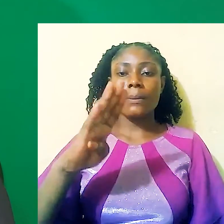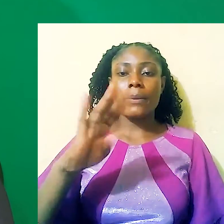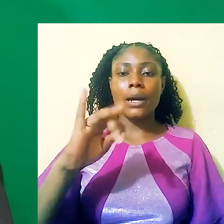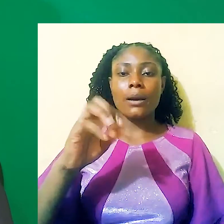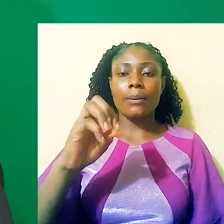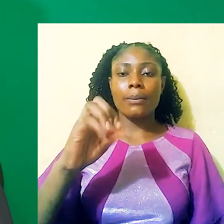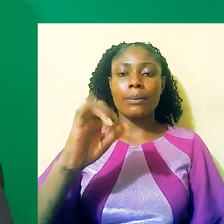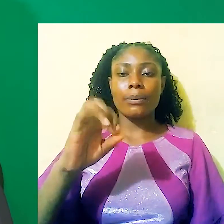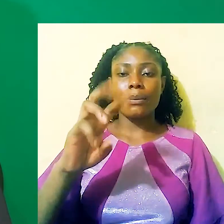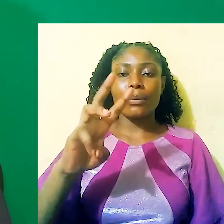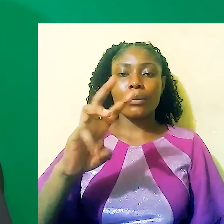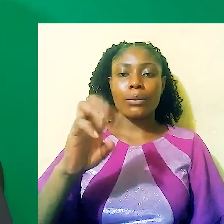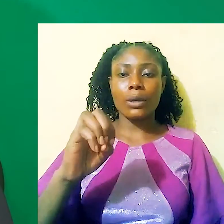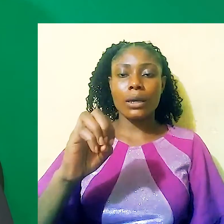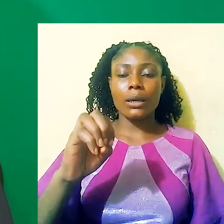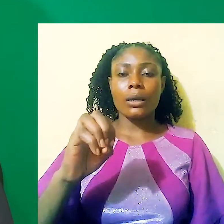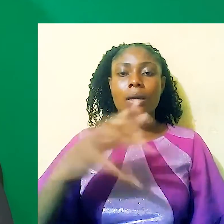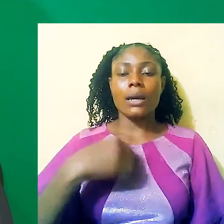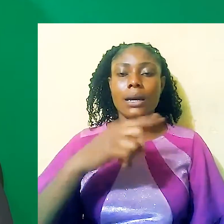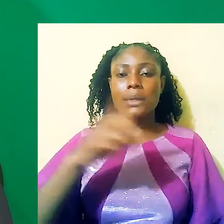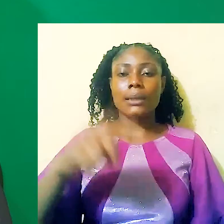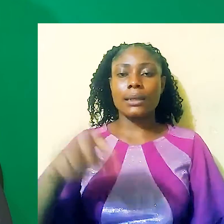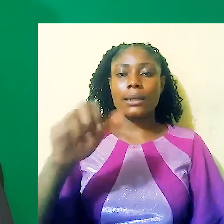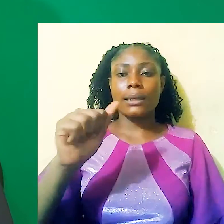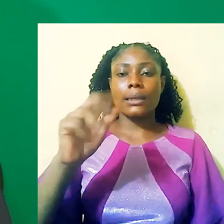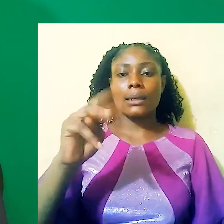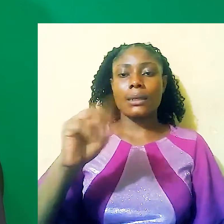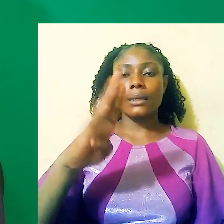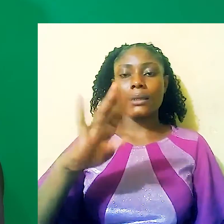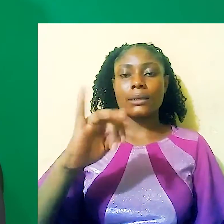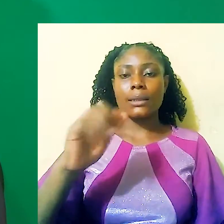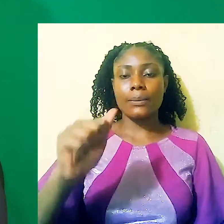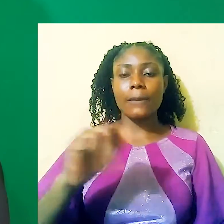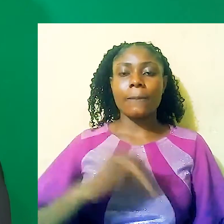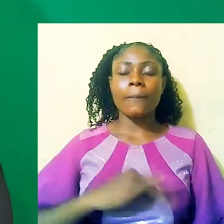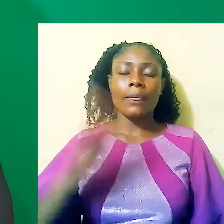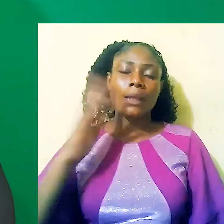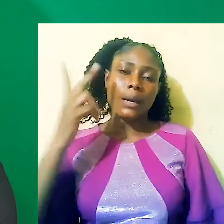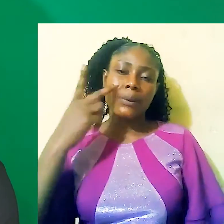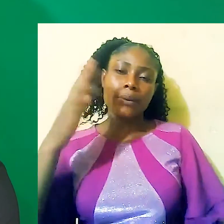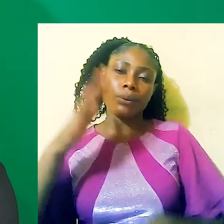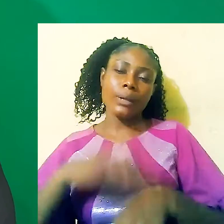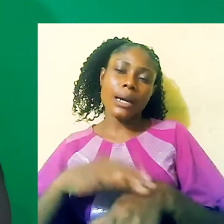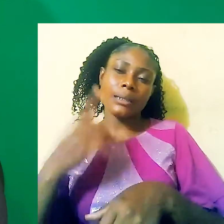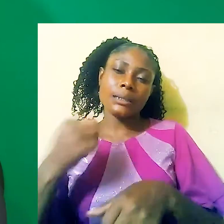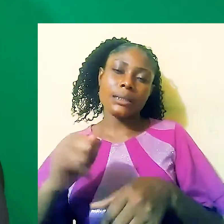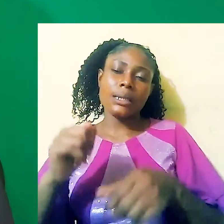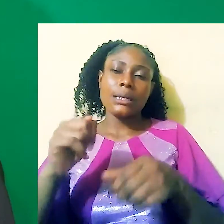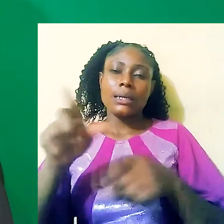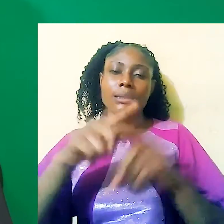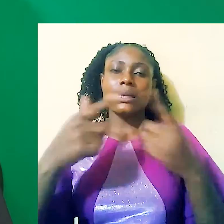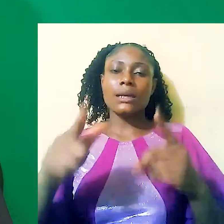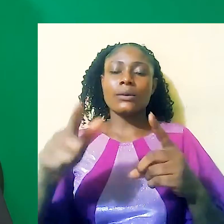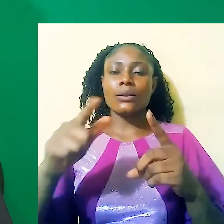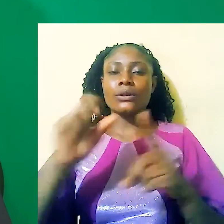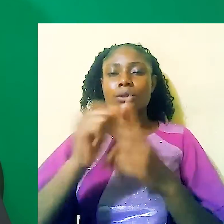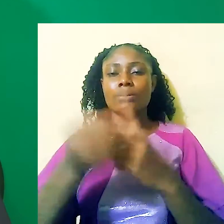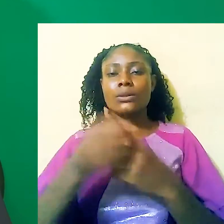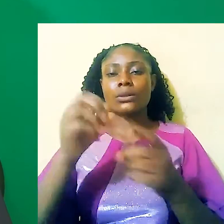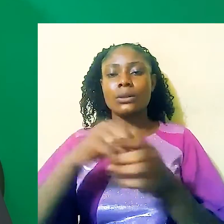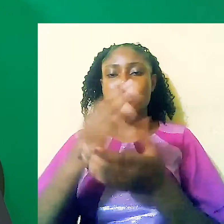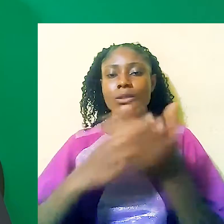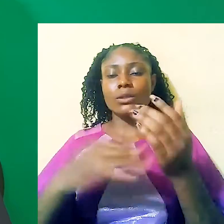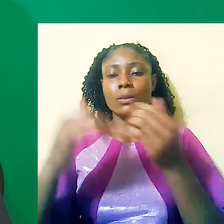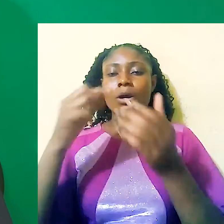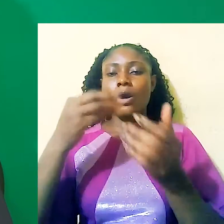Zimbabwe, and Zambia. I'm going to be looking at the sign language situation in some of